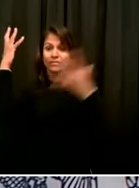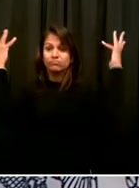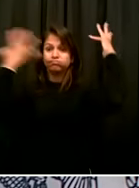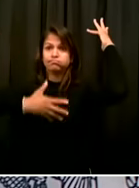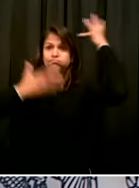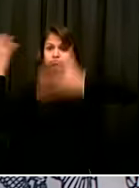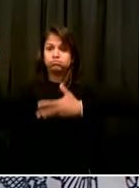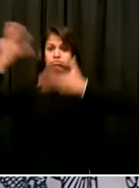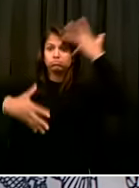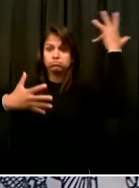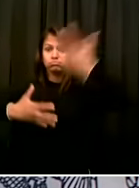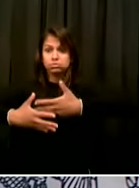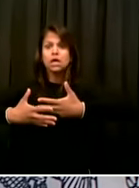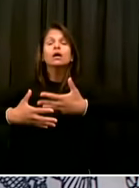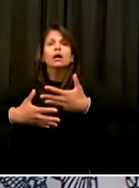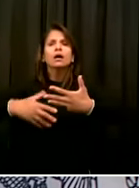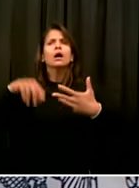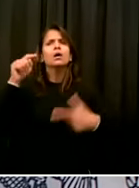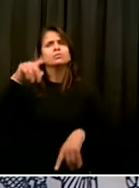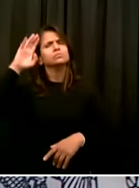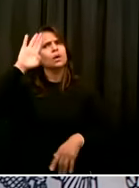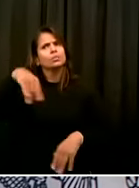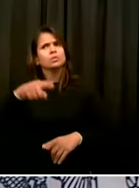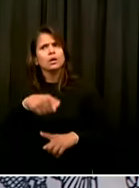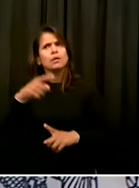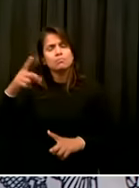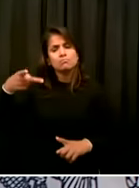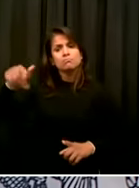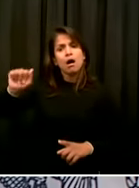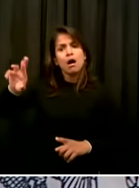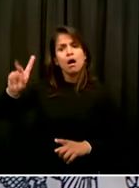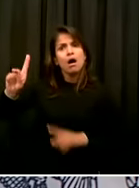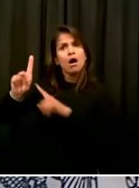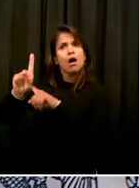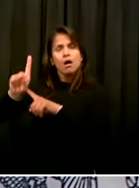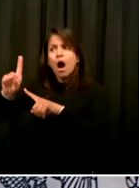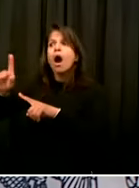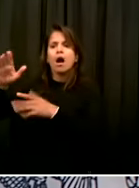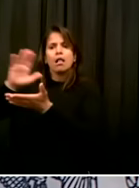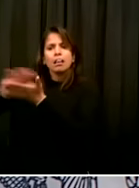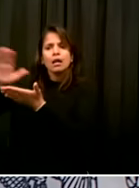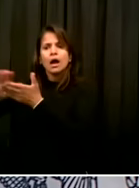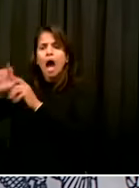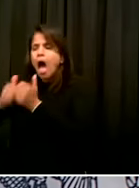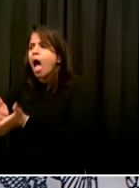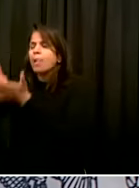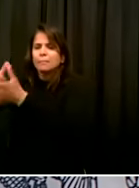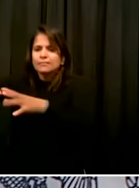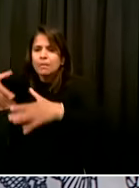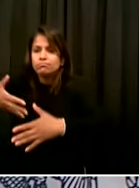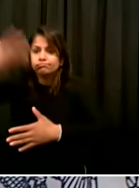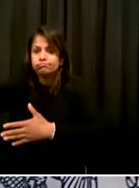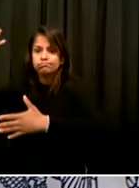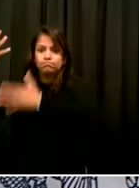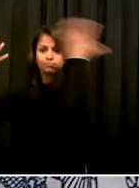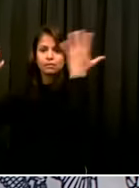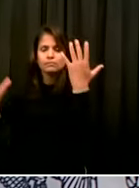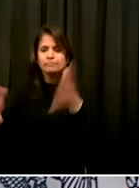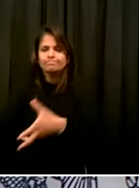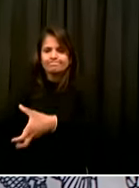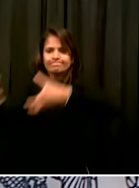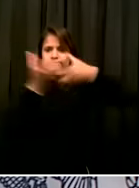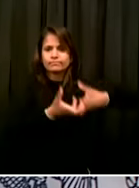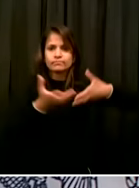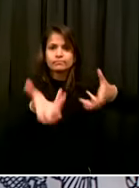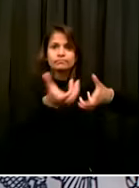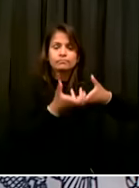the Parks Department, but the Parks Department's just keeping a 7-year cycle of pruning, even if there are complaints. Many of the trees downed in the storm are obviously hollowed